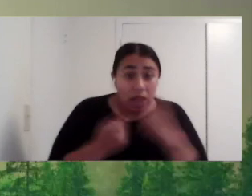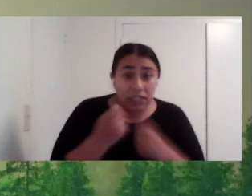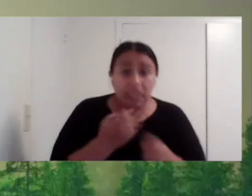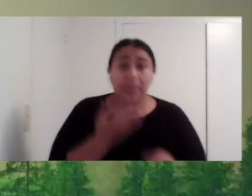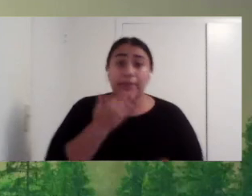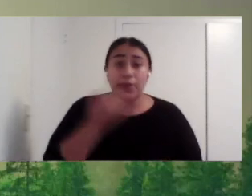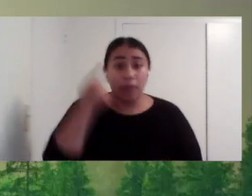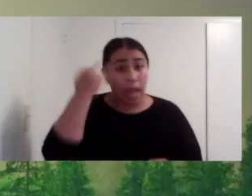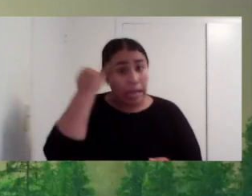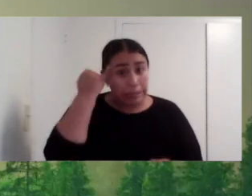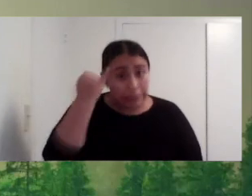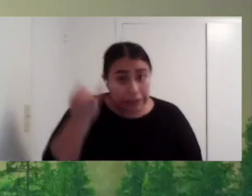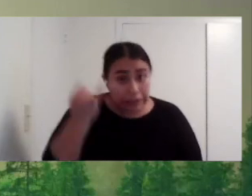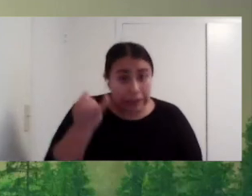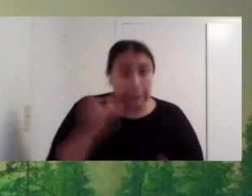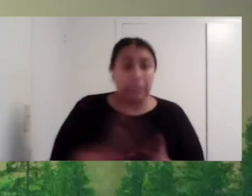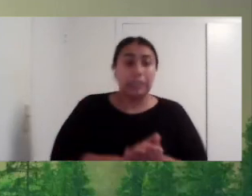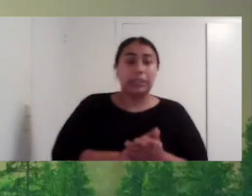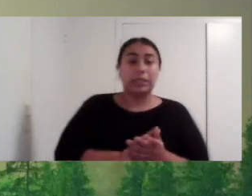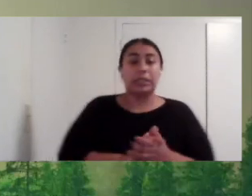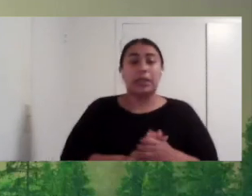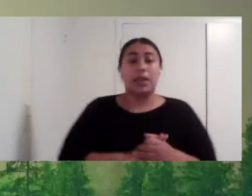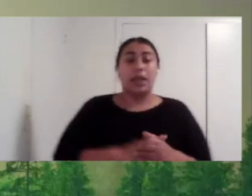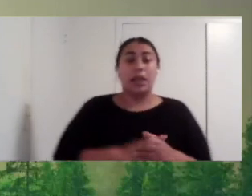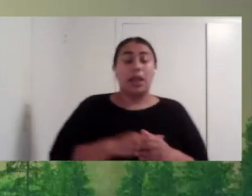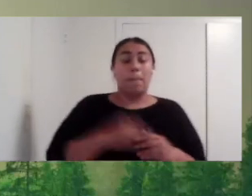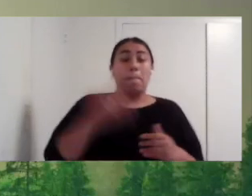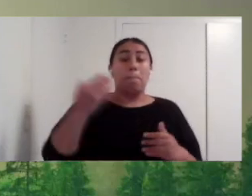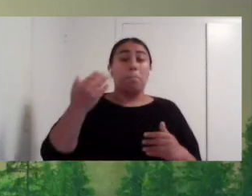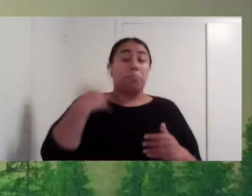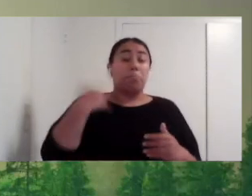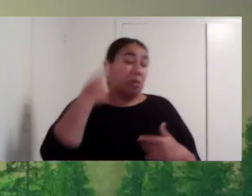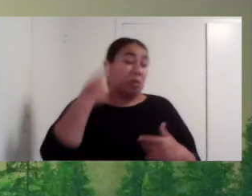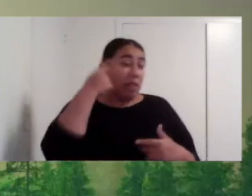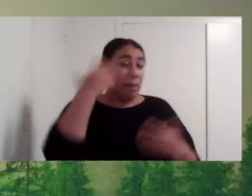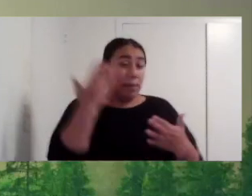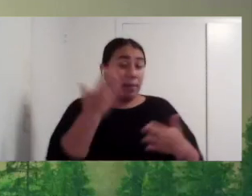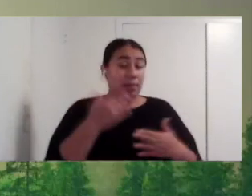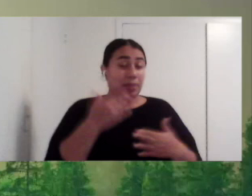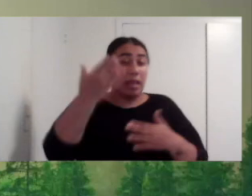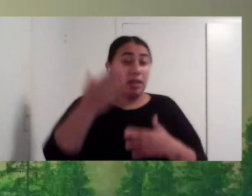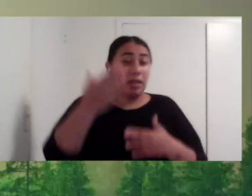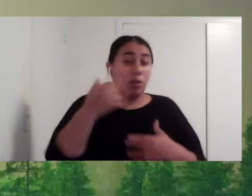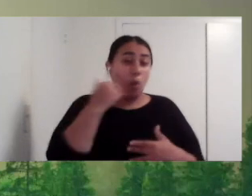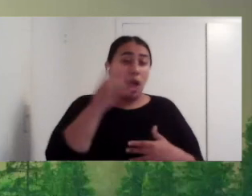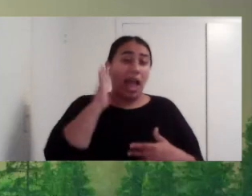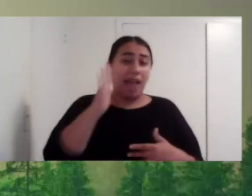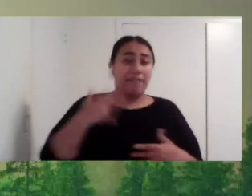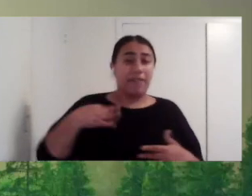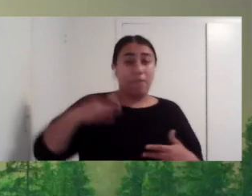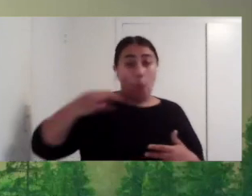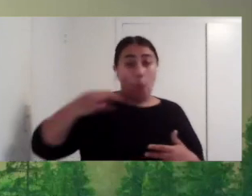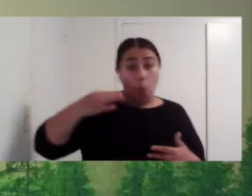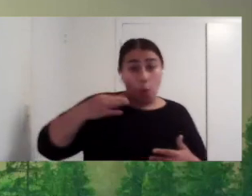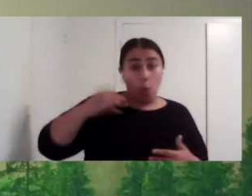people. But unfortunately, we don't have enough concrete evidence for that. There is also a lot of association with environmental